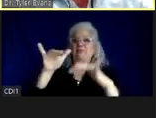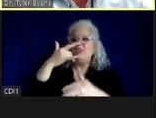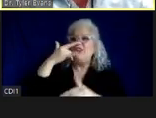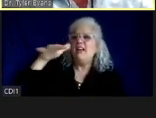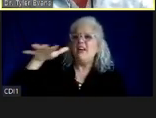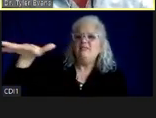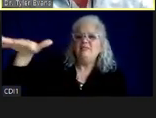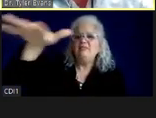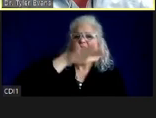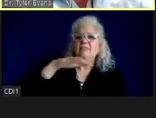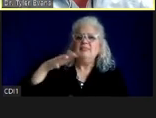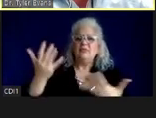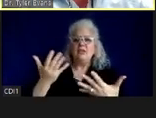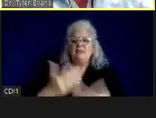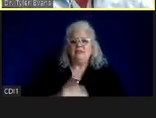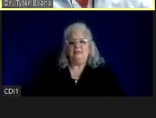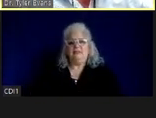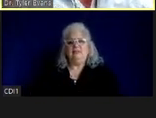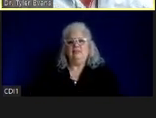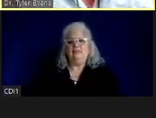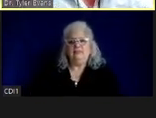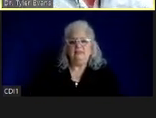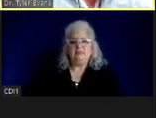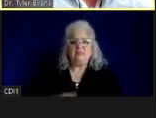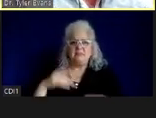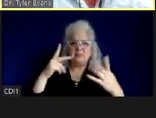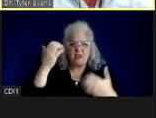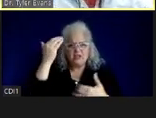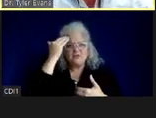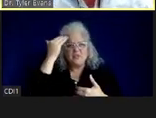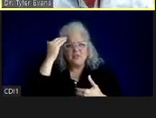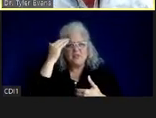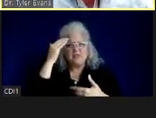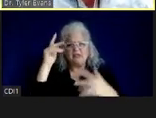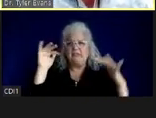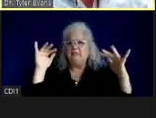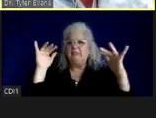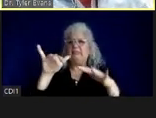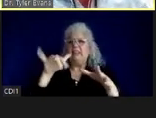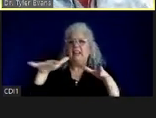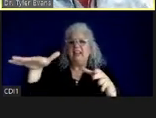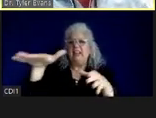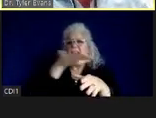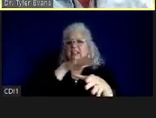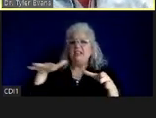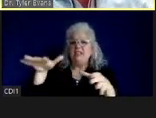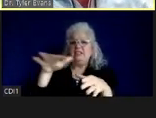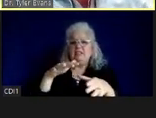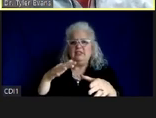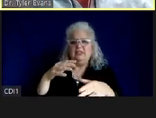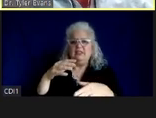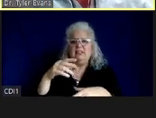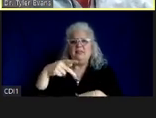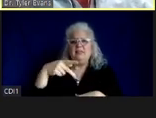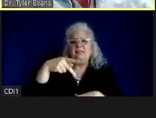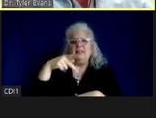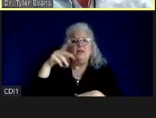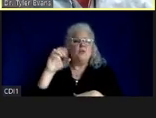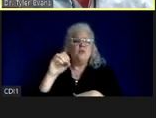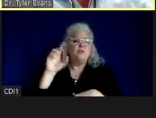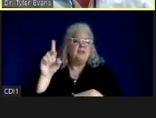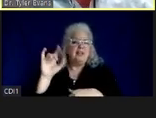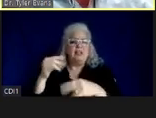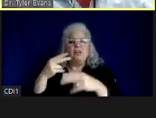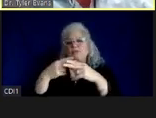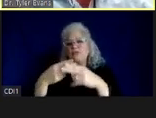about. Our mass vaccination site, we call it a pod, point of dispensing. And you know, at